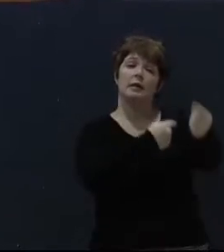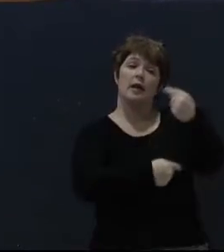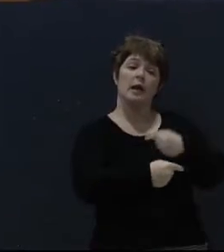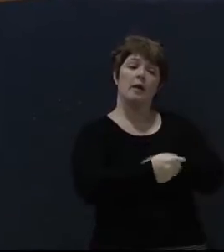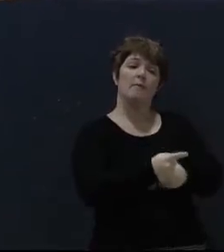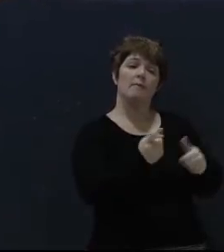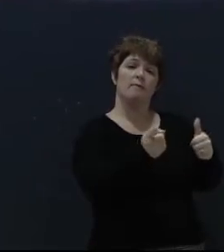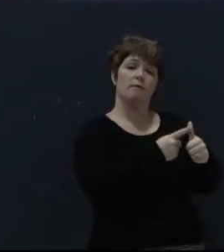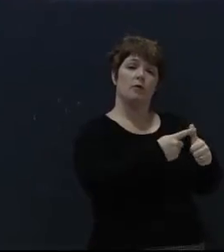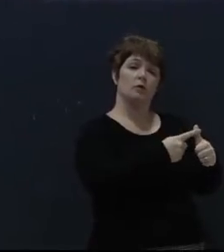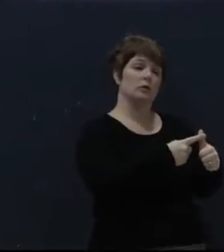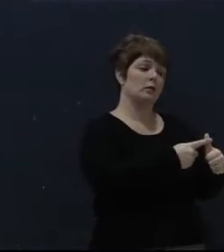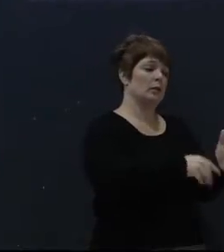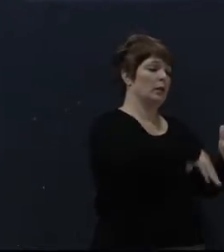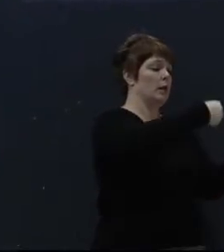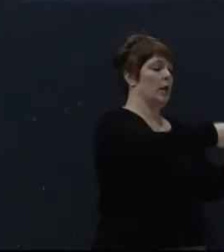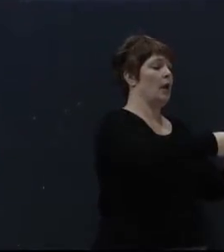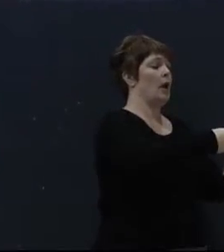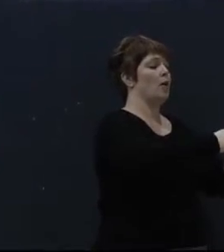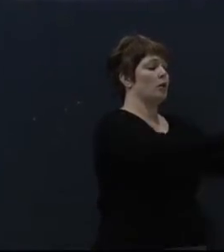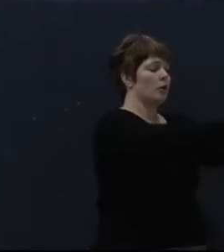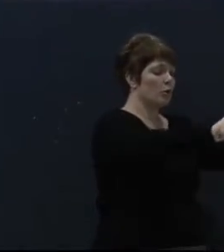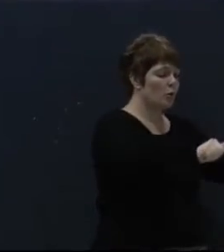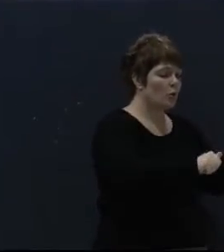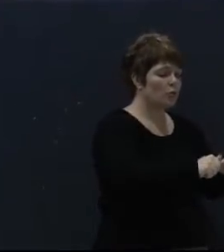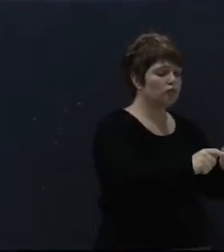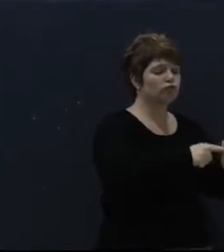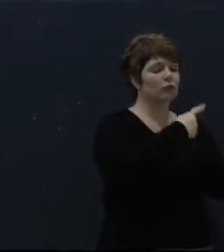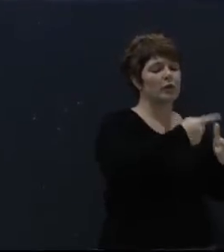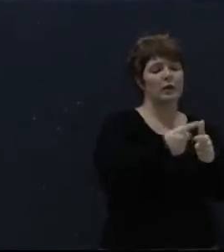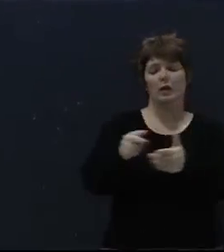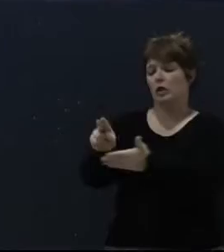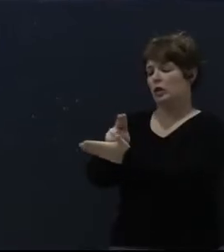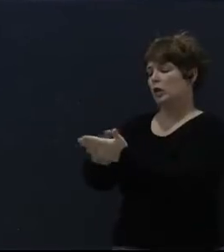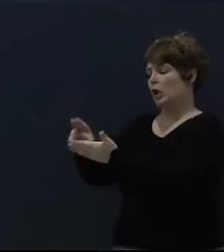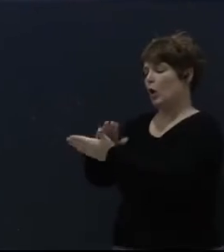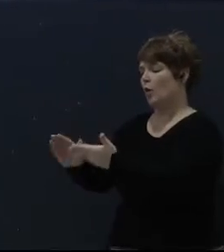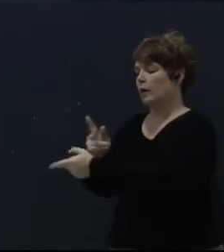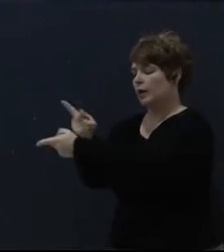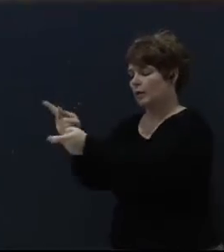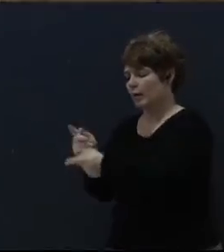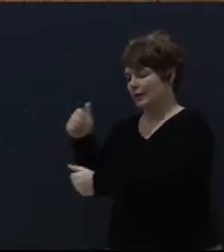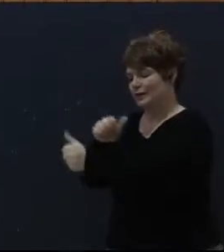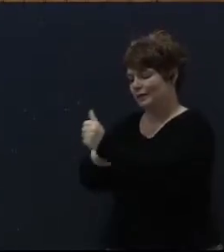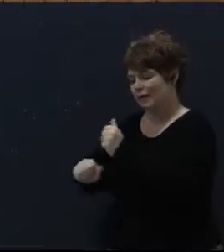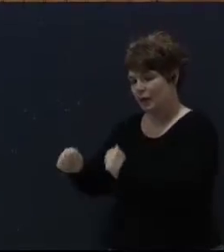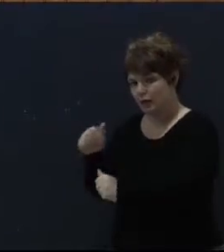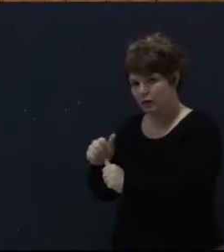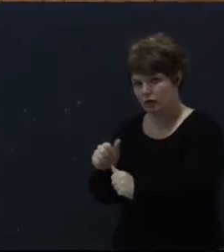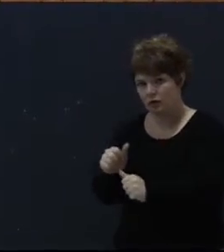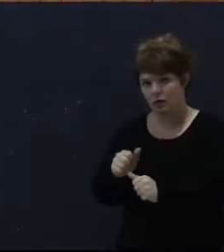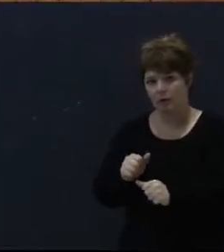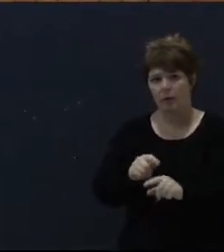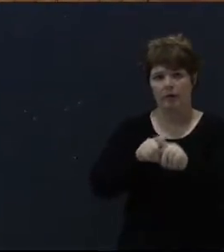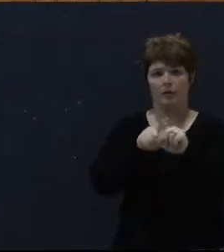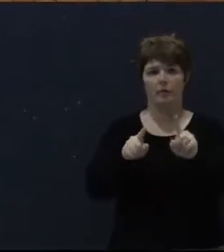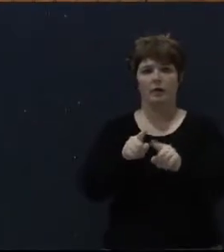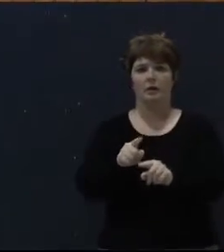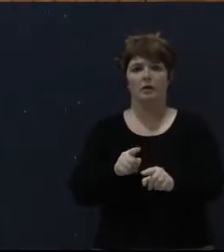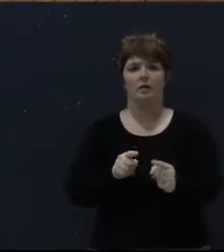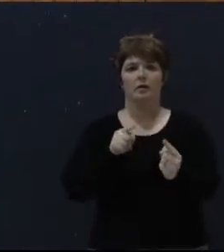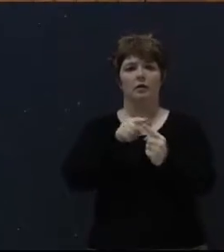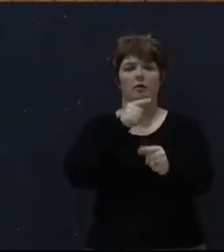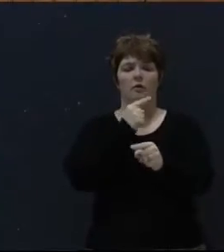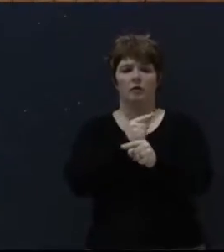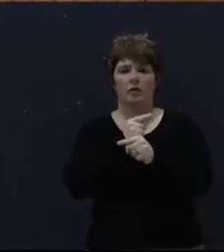you got to get in the holy place in fellowship. But until you get right, you You're not getting back there where he is.